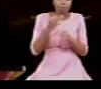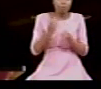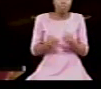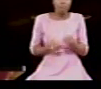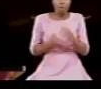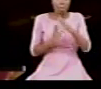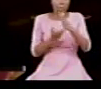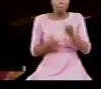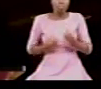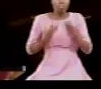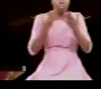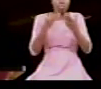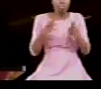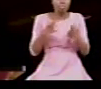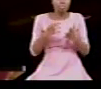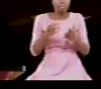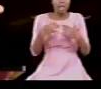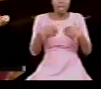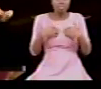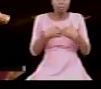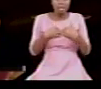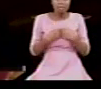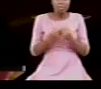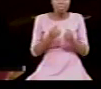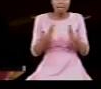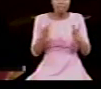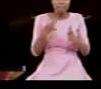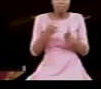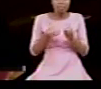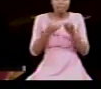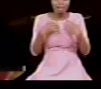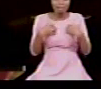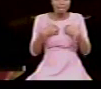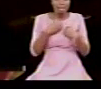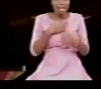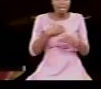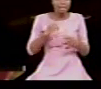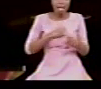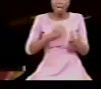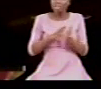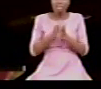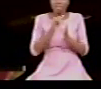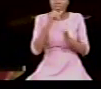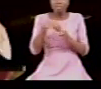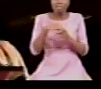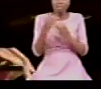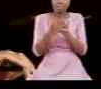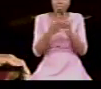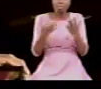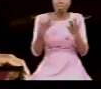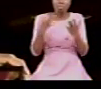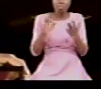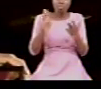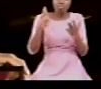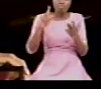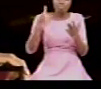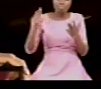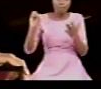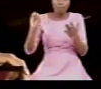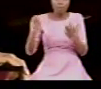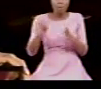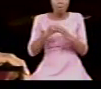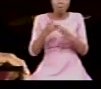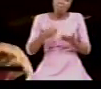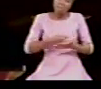of rams and the fat of fed beasts, and I delight not in the bread of bullocks,